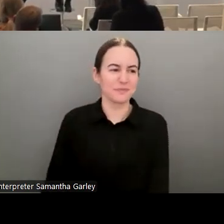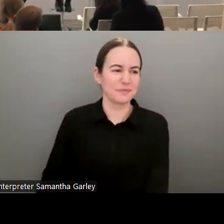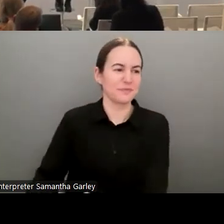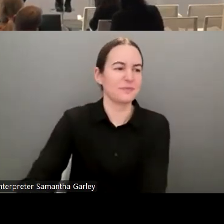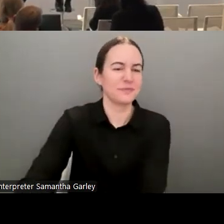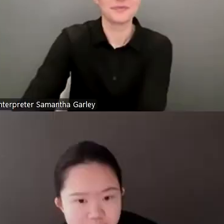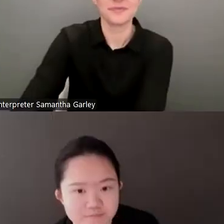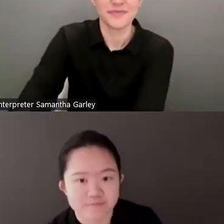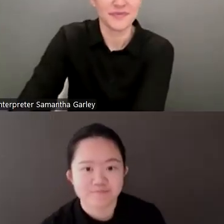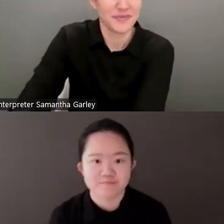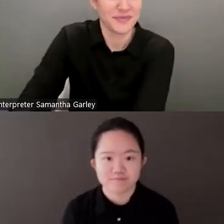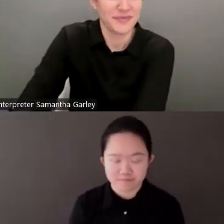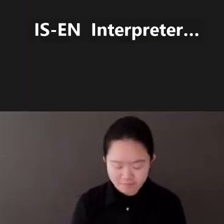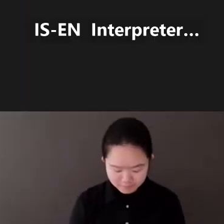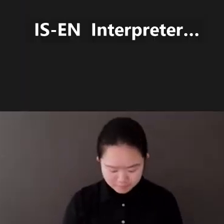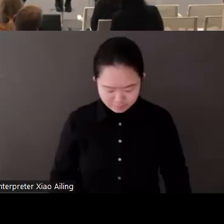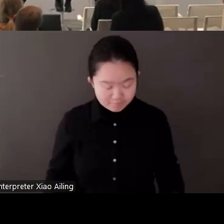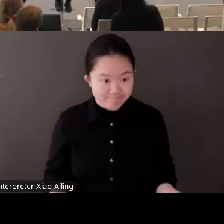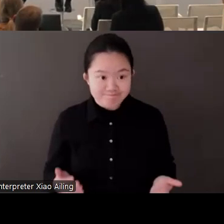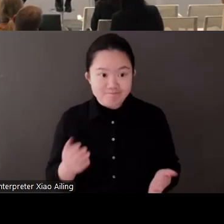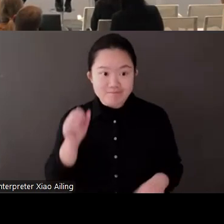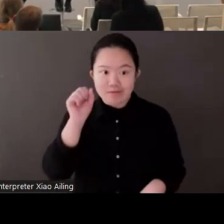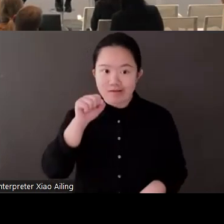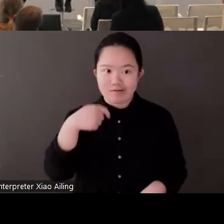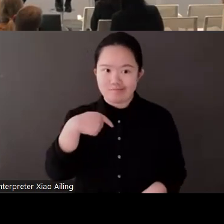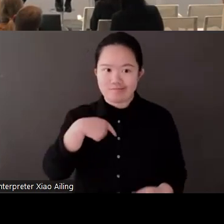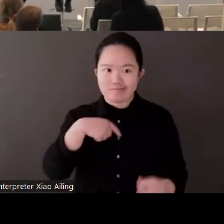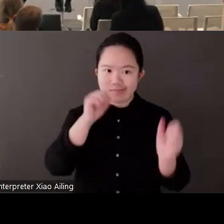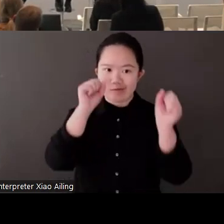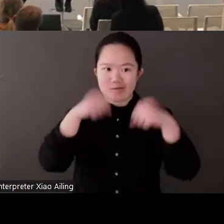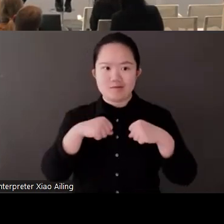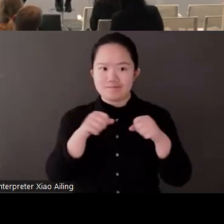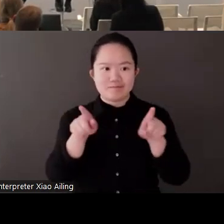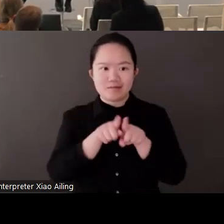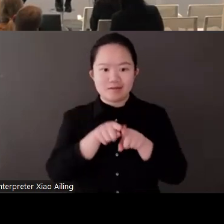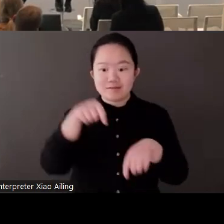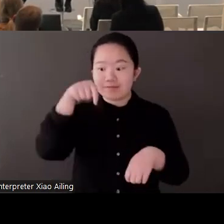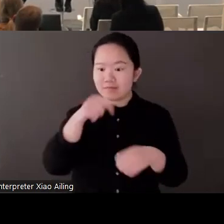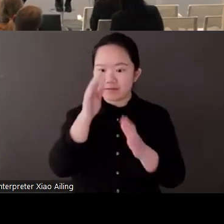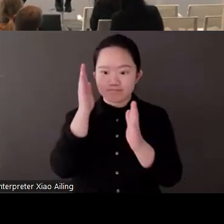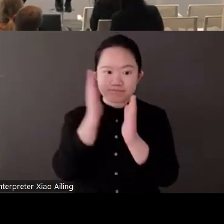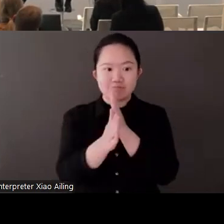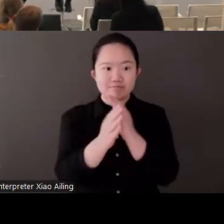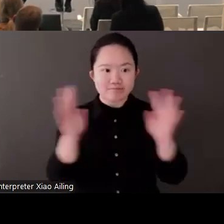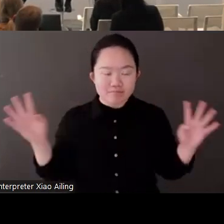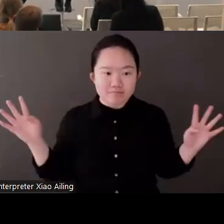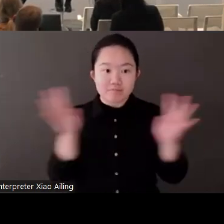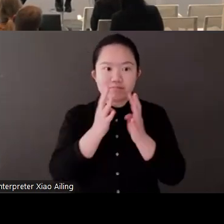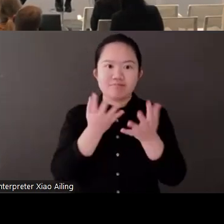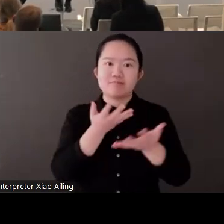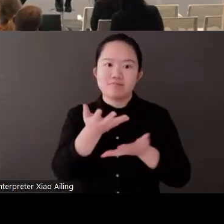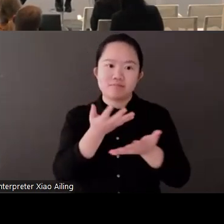I can also agree that events like this, live events overall, would be helpful, and it would be